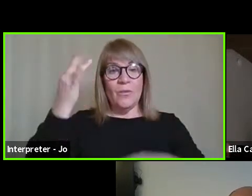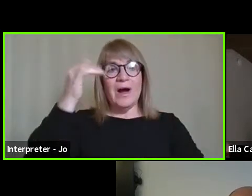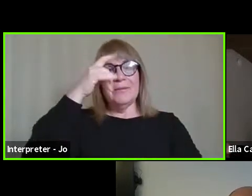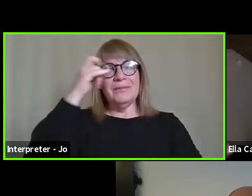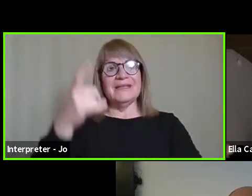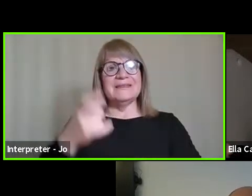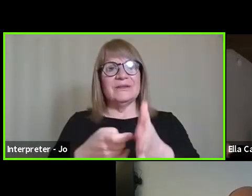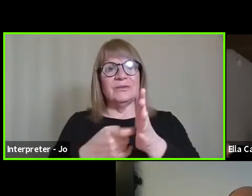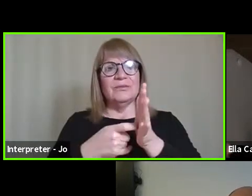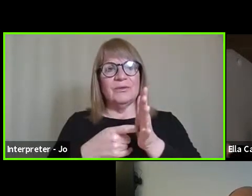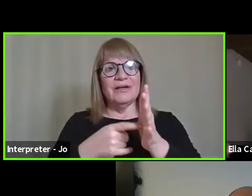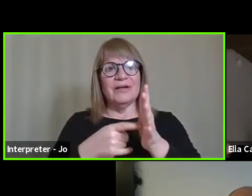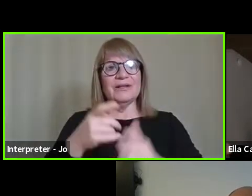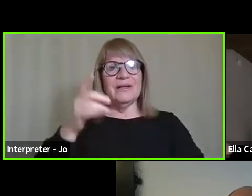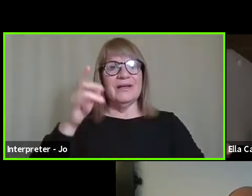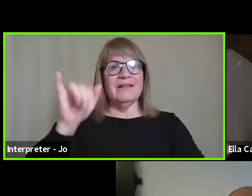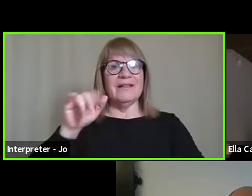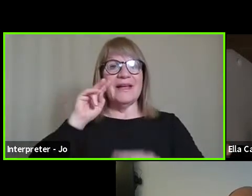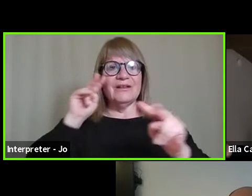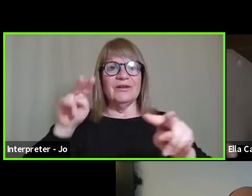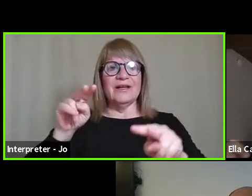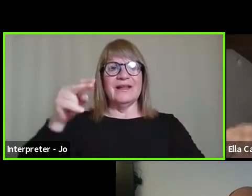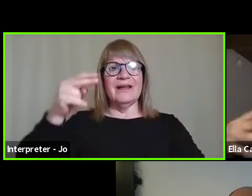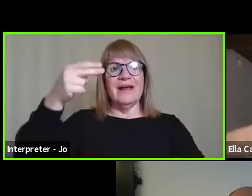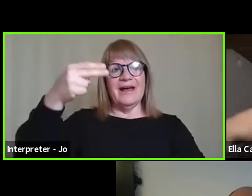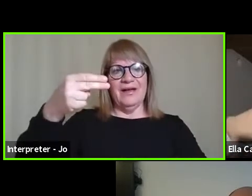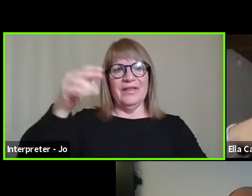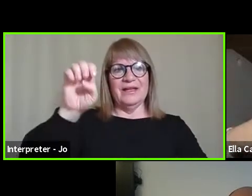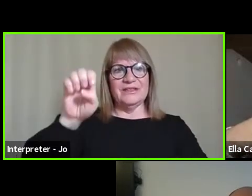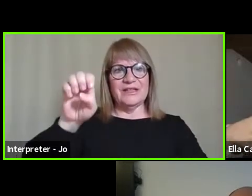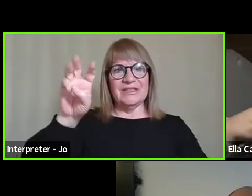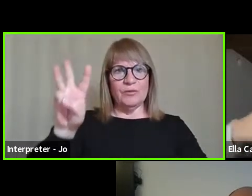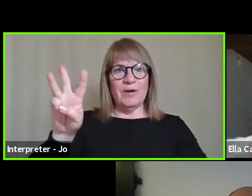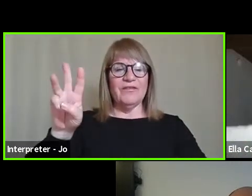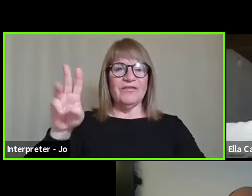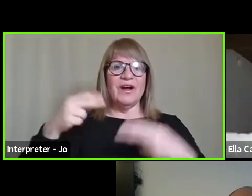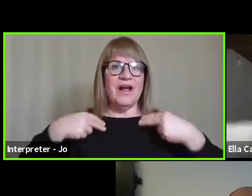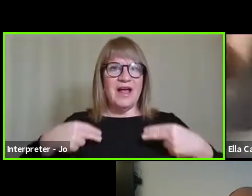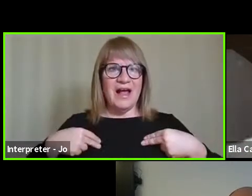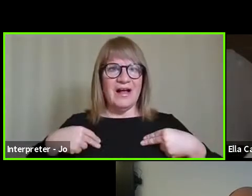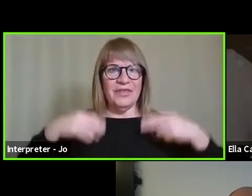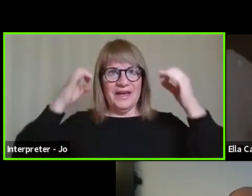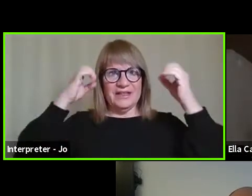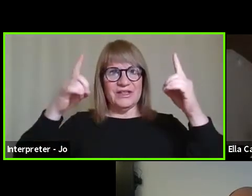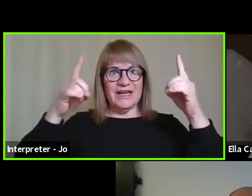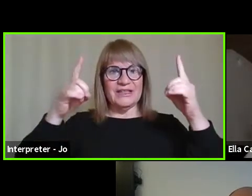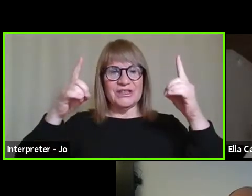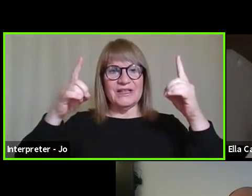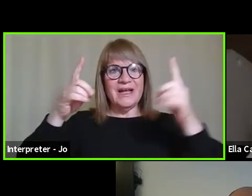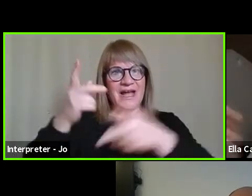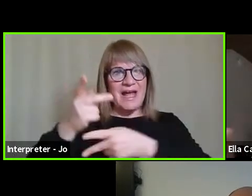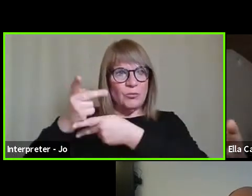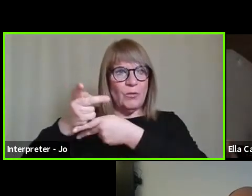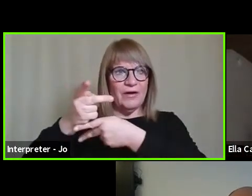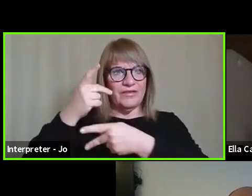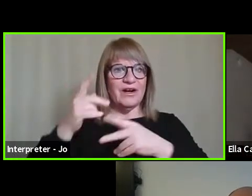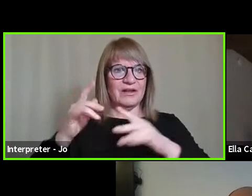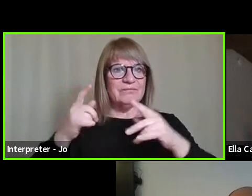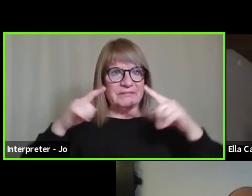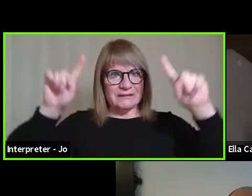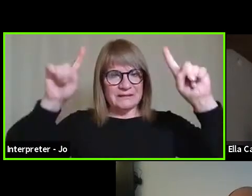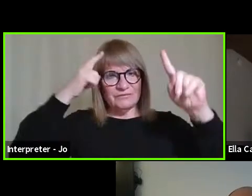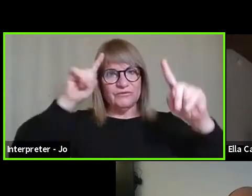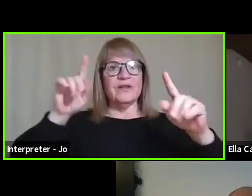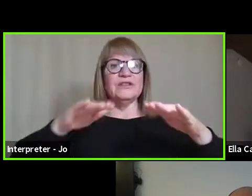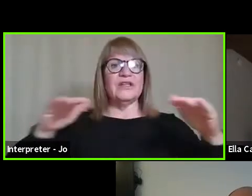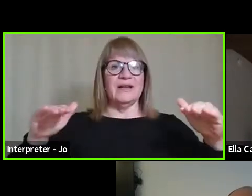hue factors the health education and welfare of the child which is this which leverages everything basically right you can look at anything more